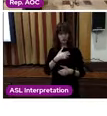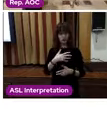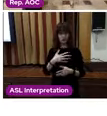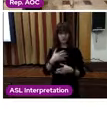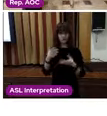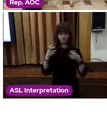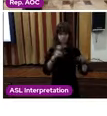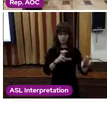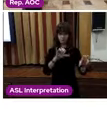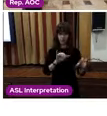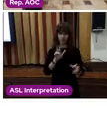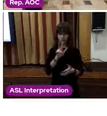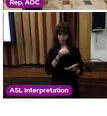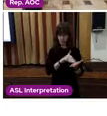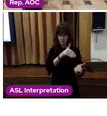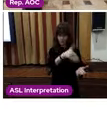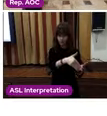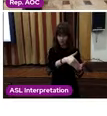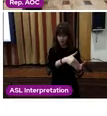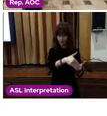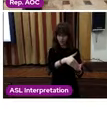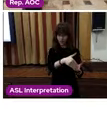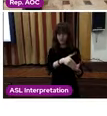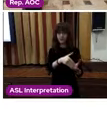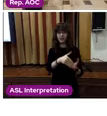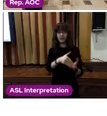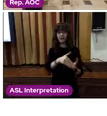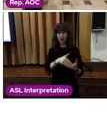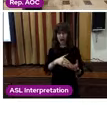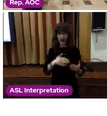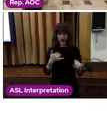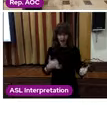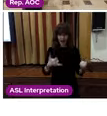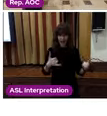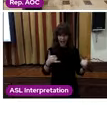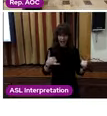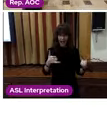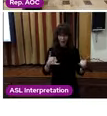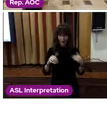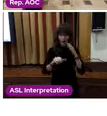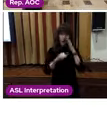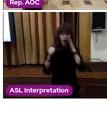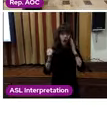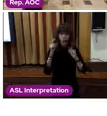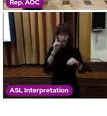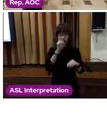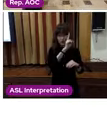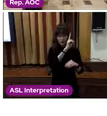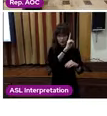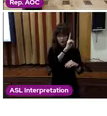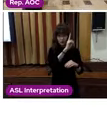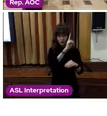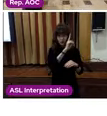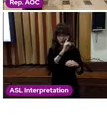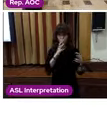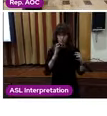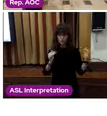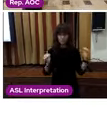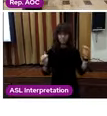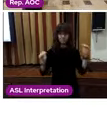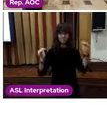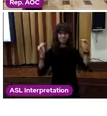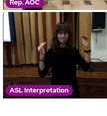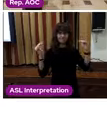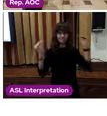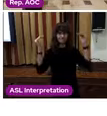Hospital, and that actually created a race to the top. And so because we raised $3 million, the head of the hospital